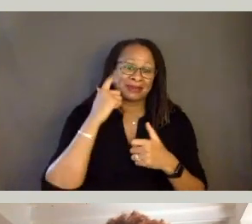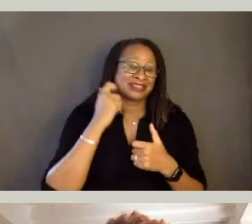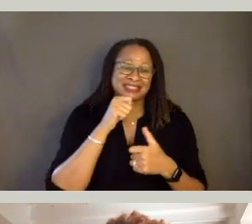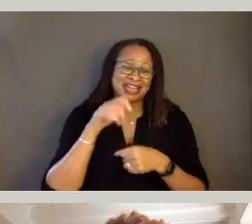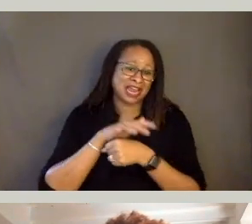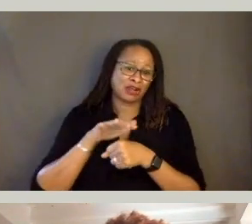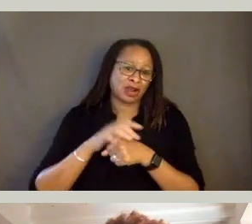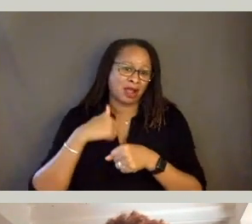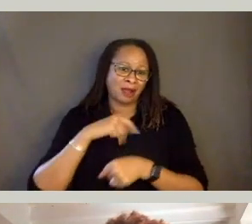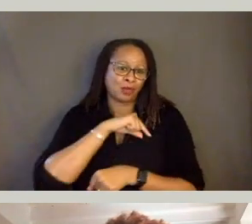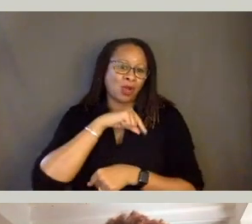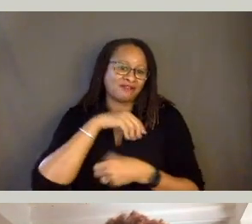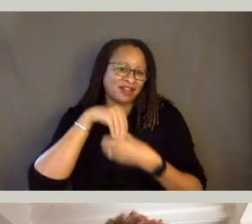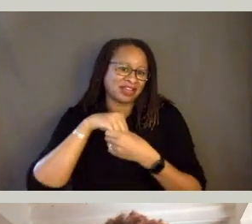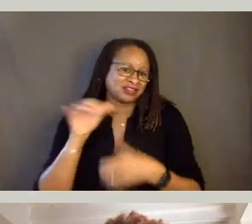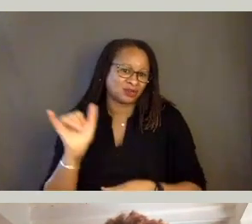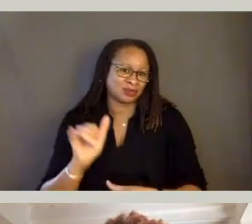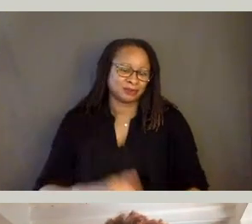qualified in.